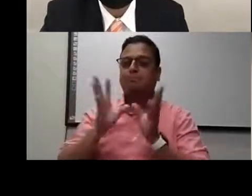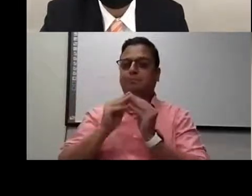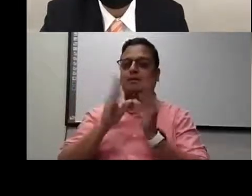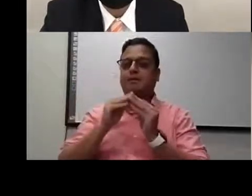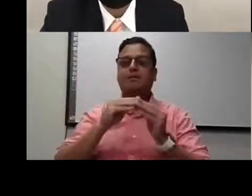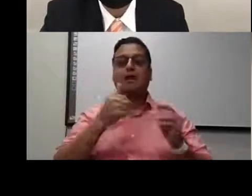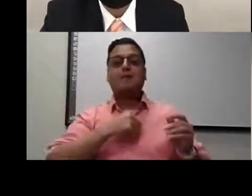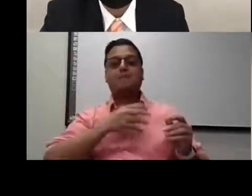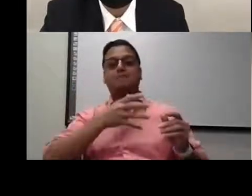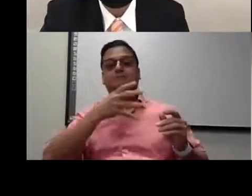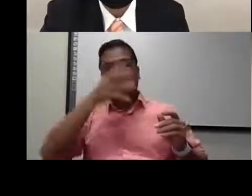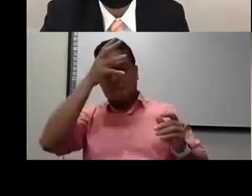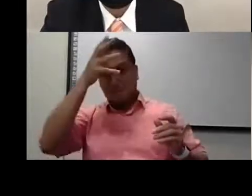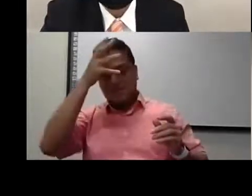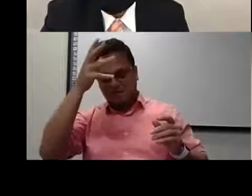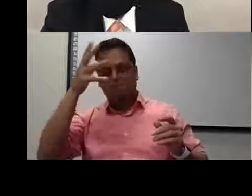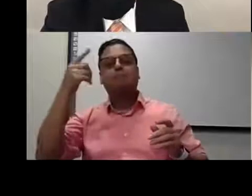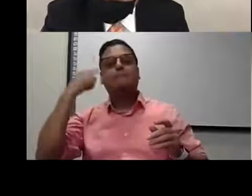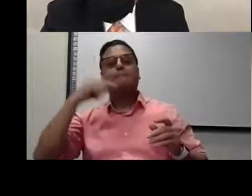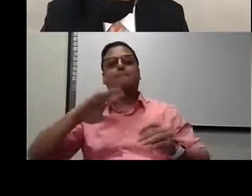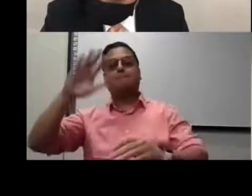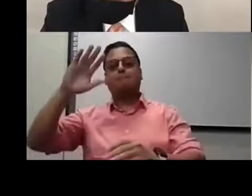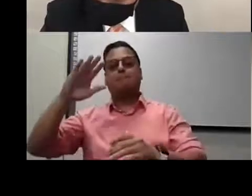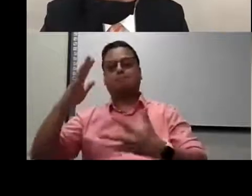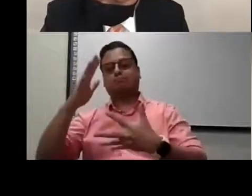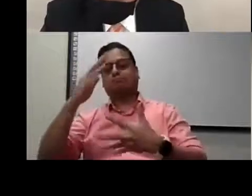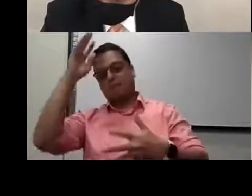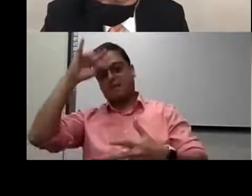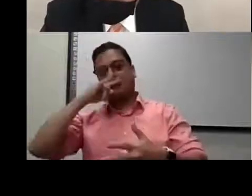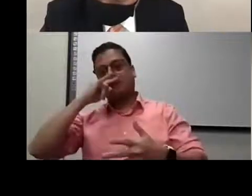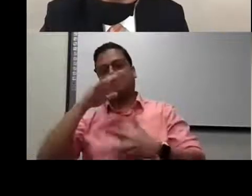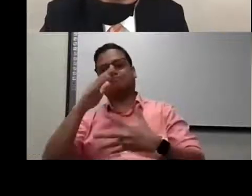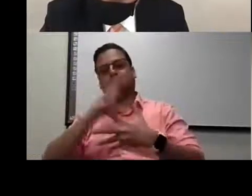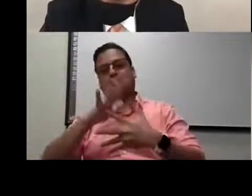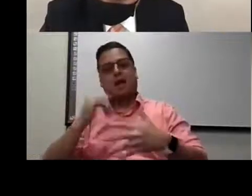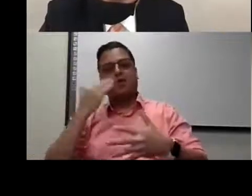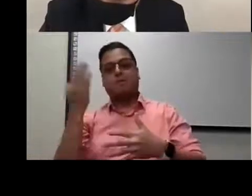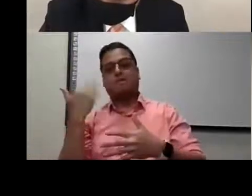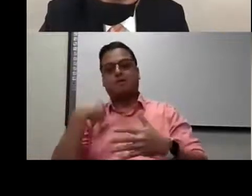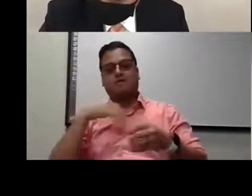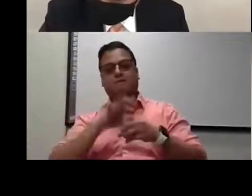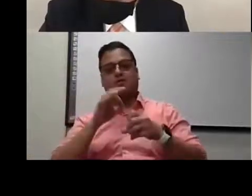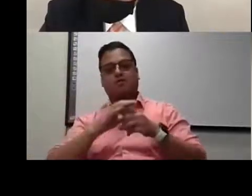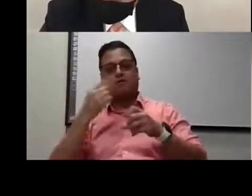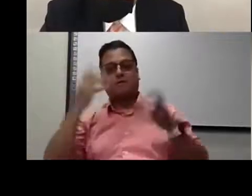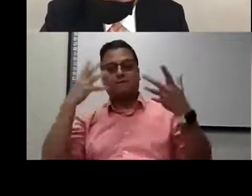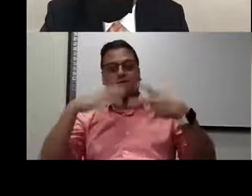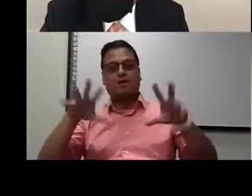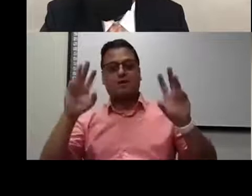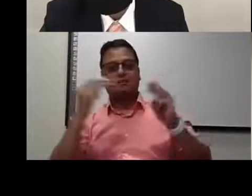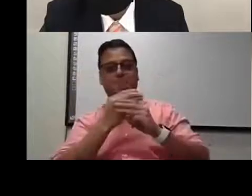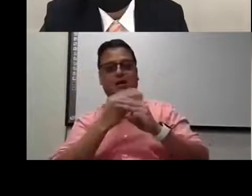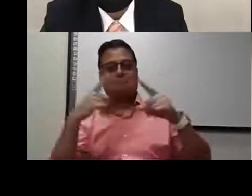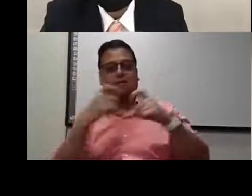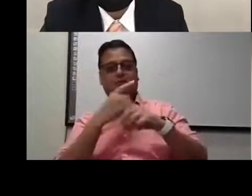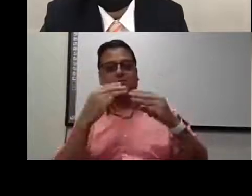parent of a math-loving 5th grader, and I know last year at the end of the year, there was a vote to end the compacted math program, and there's supposed to be a